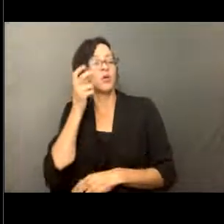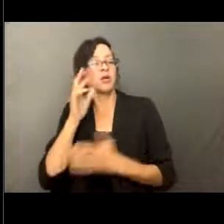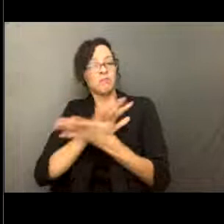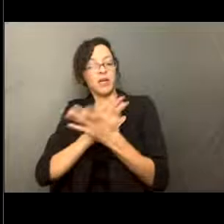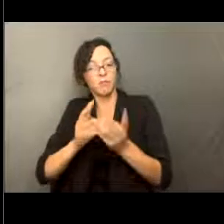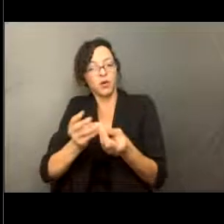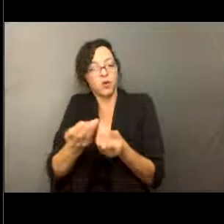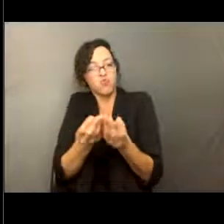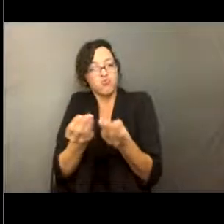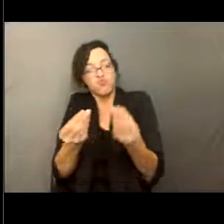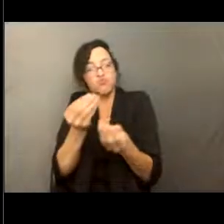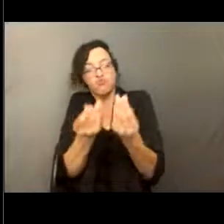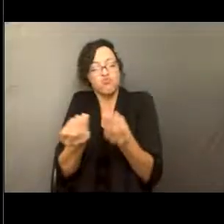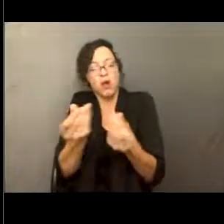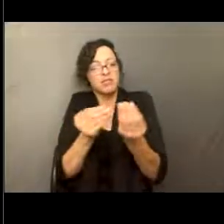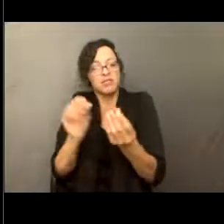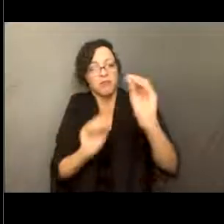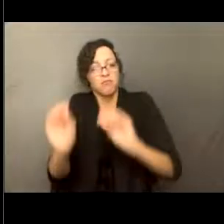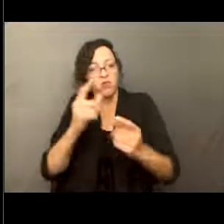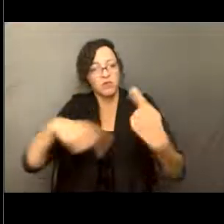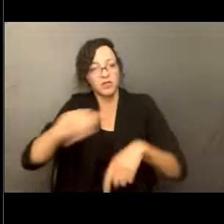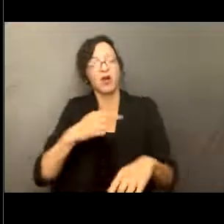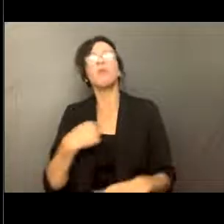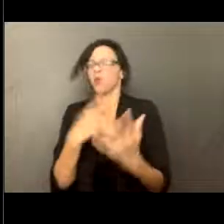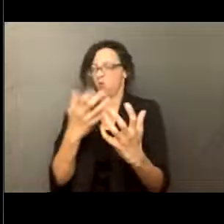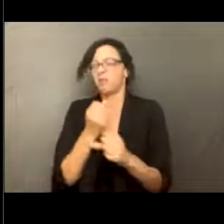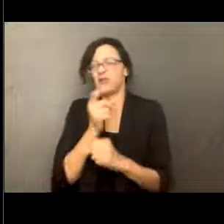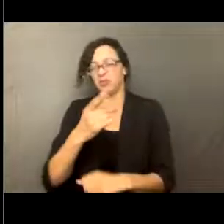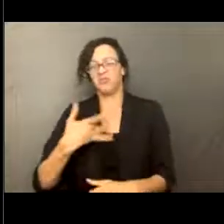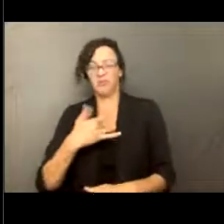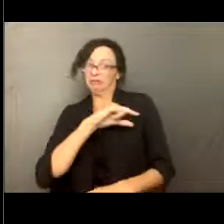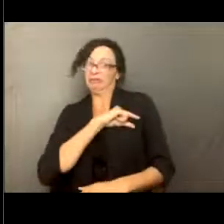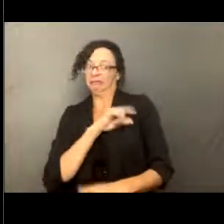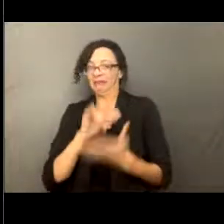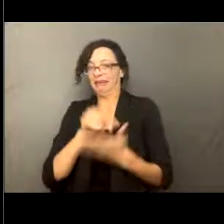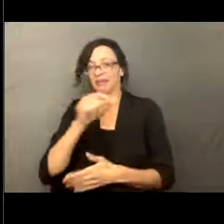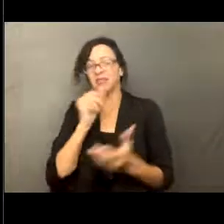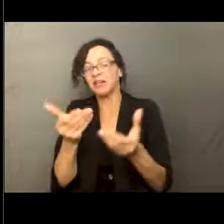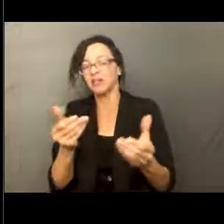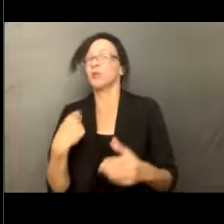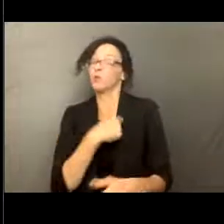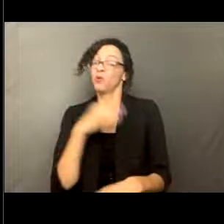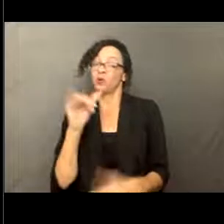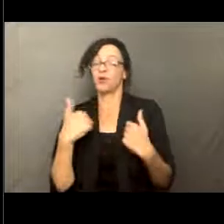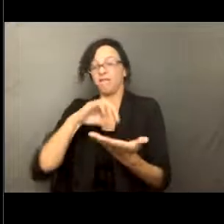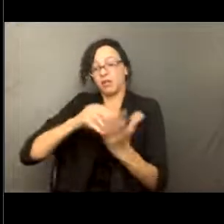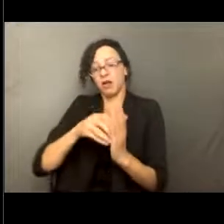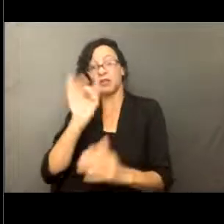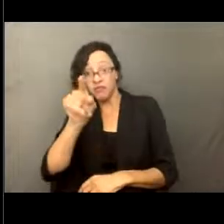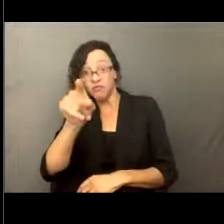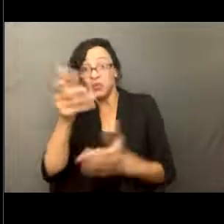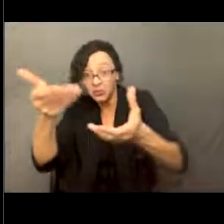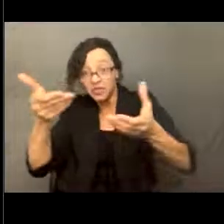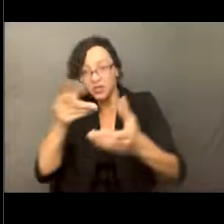being here. We got cookies. We want to make sure we showed you. If you were here, you would have gotten a cookie.